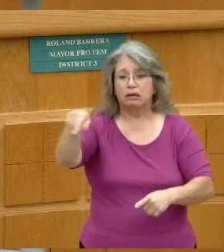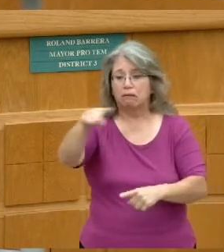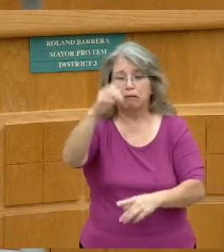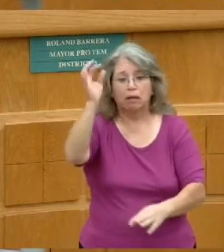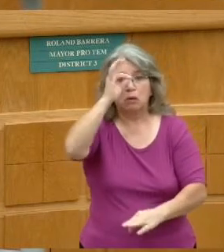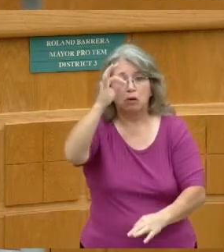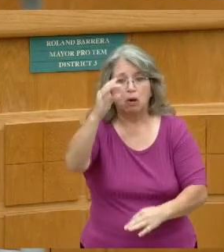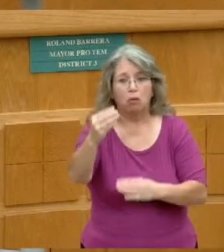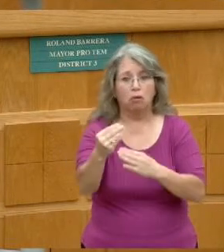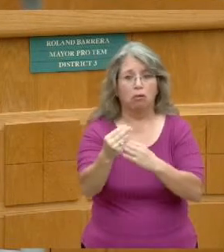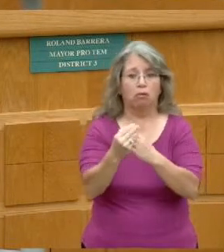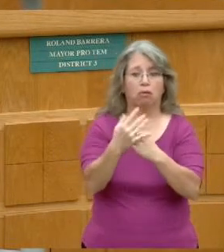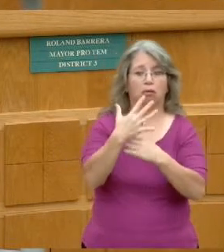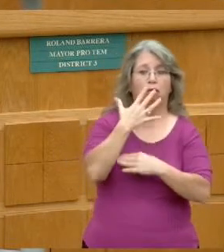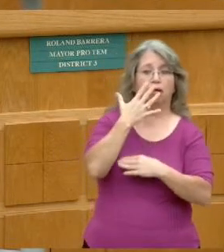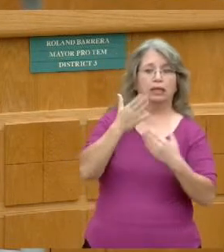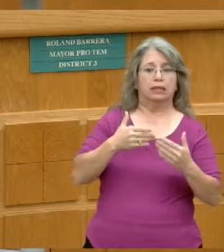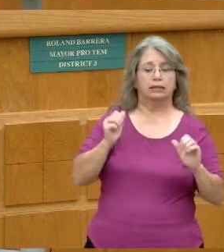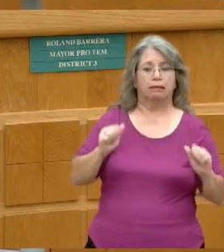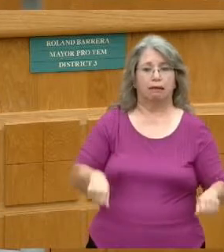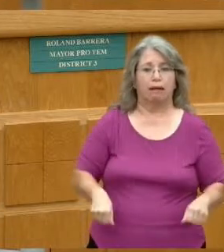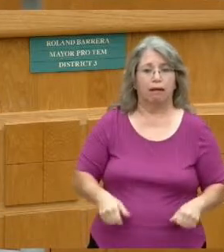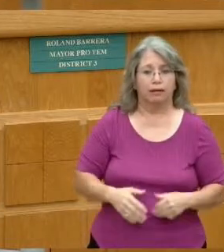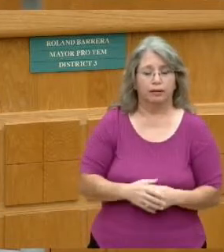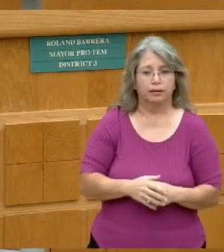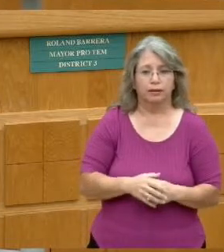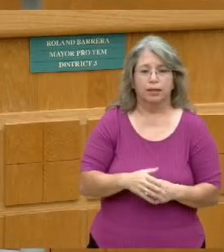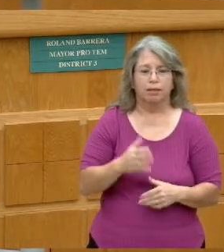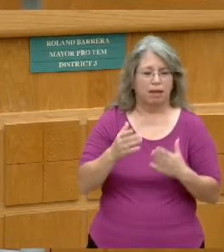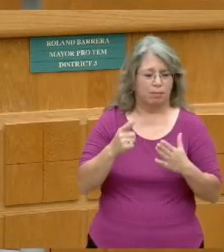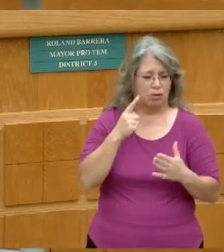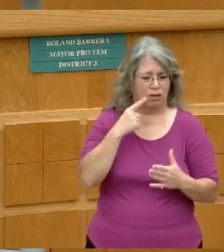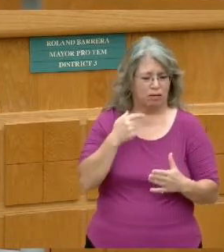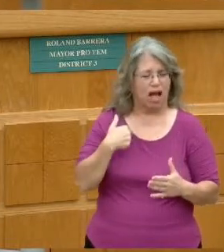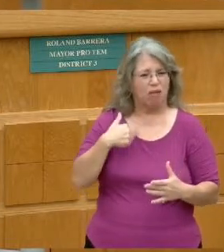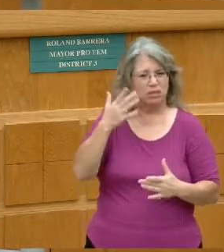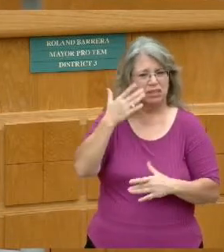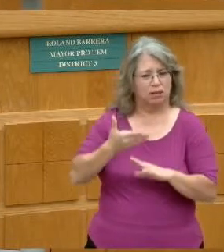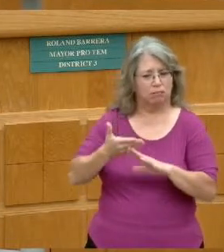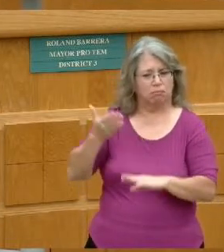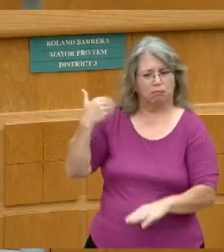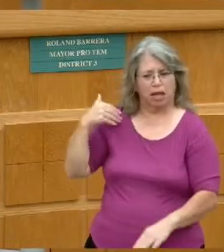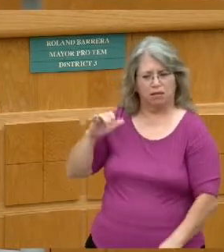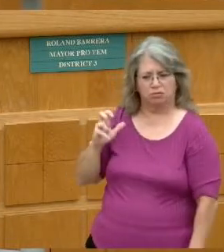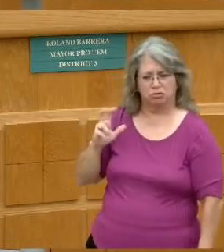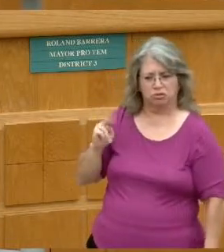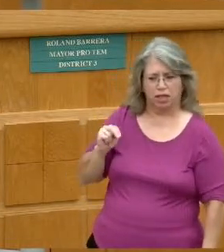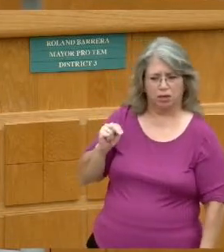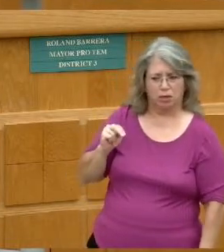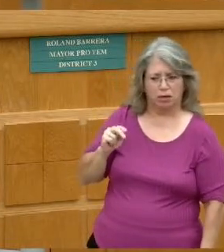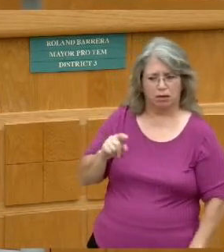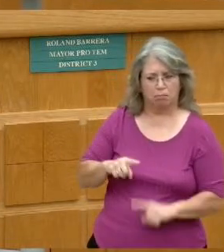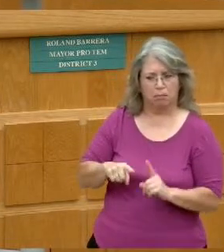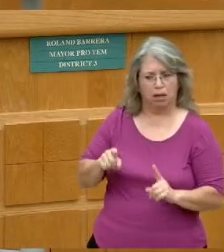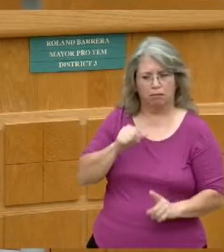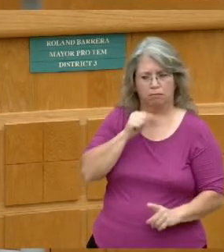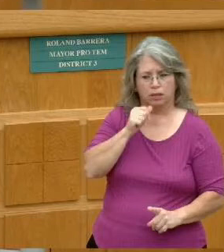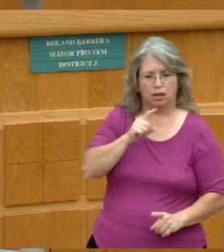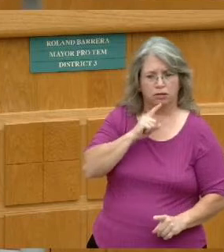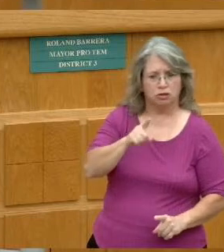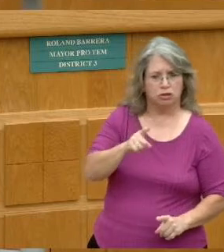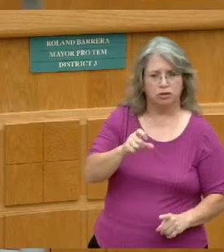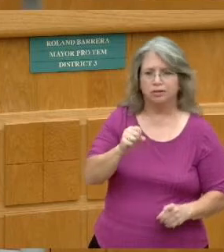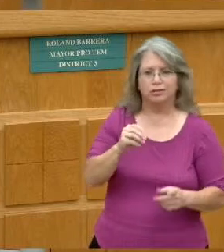You know, well, you kind of don't want to take that chance right now until you're able to get a test and really confirm whether you had it or not. And